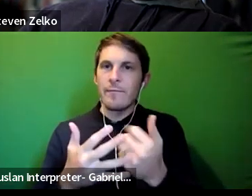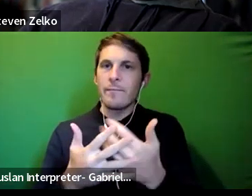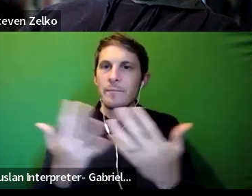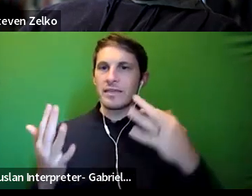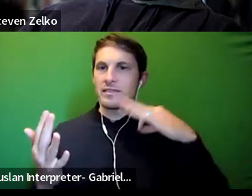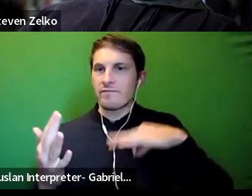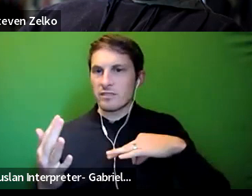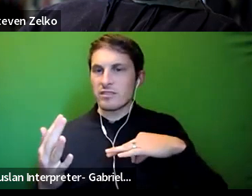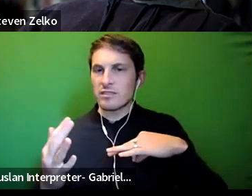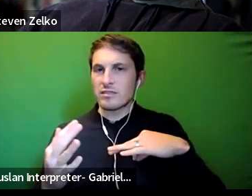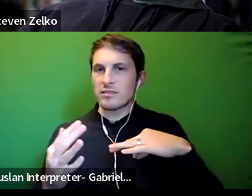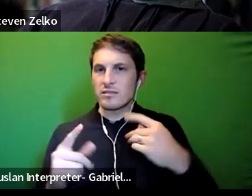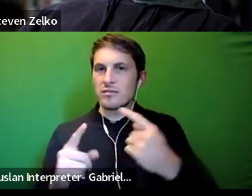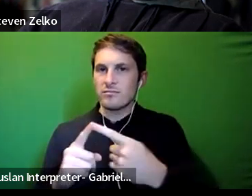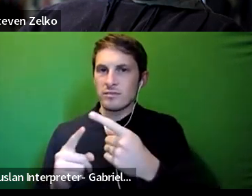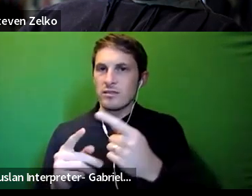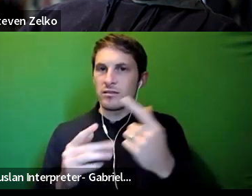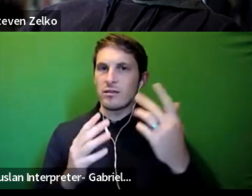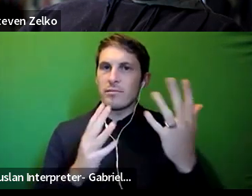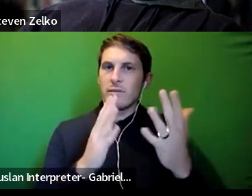to easing